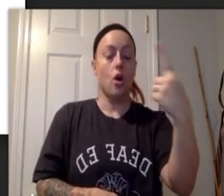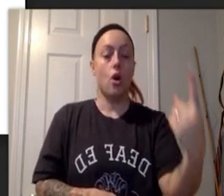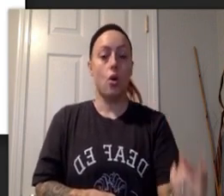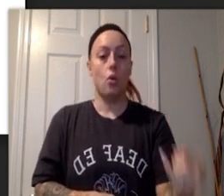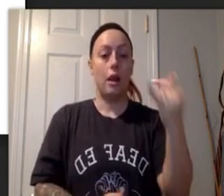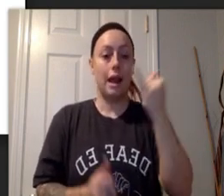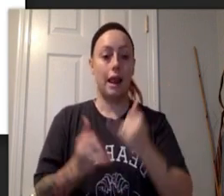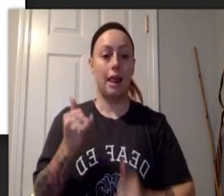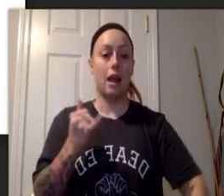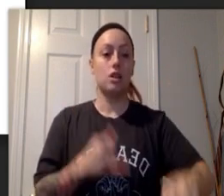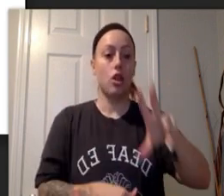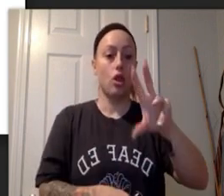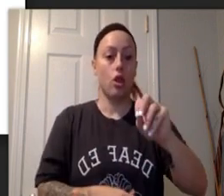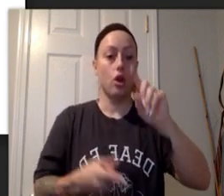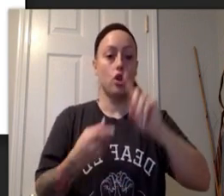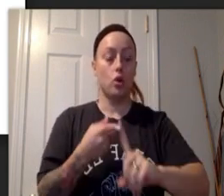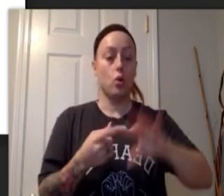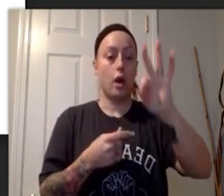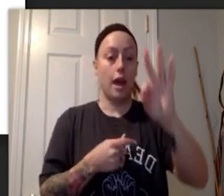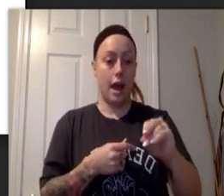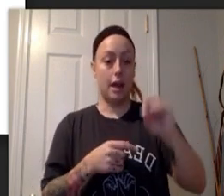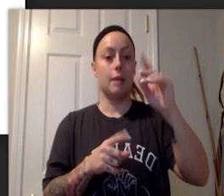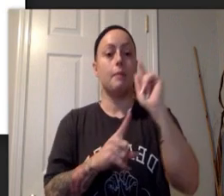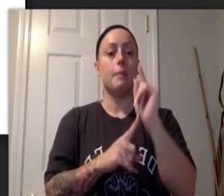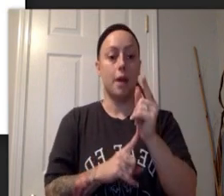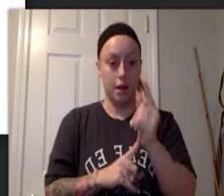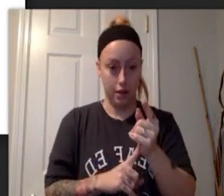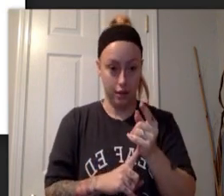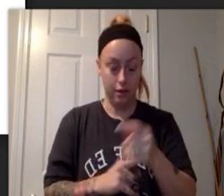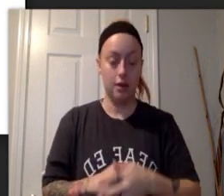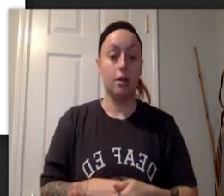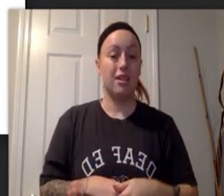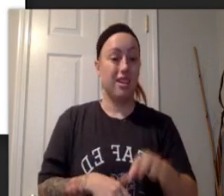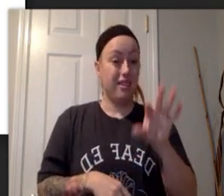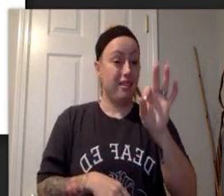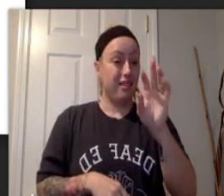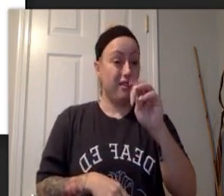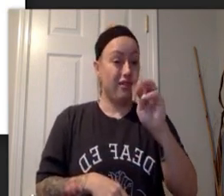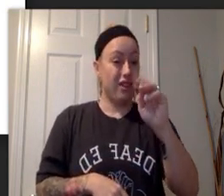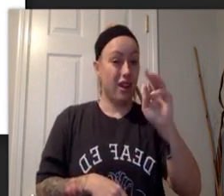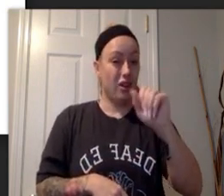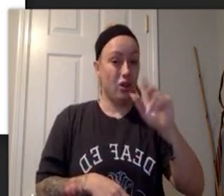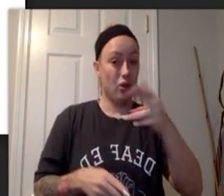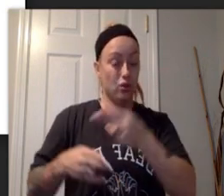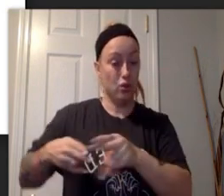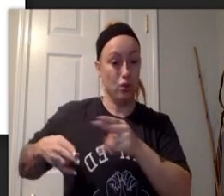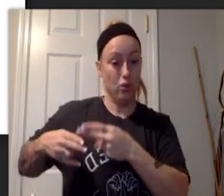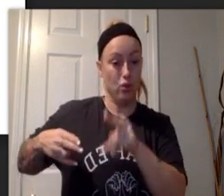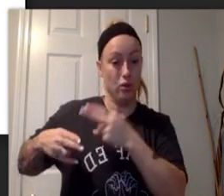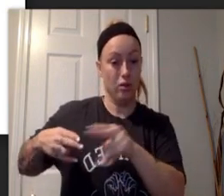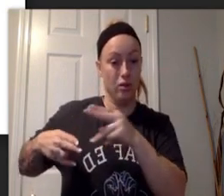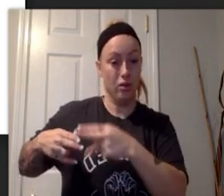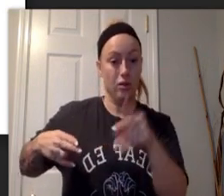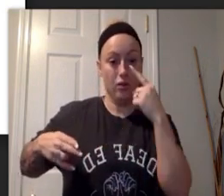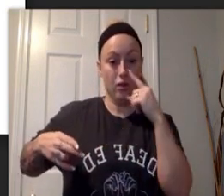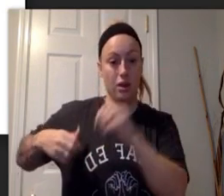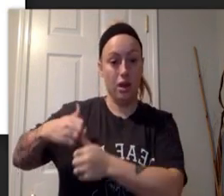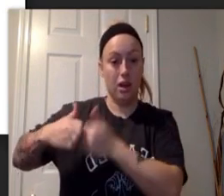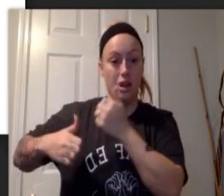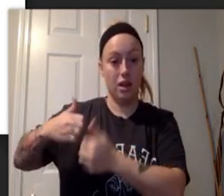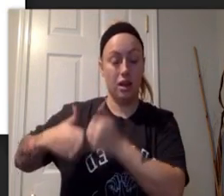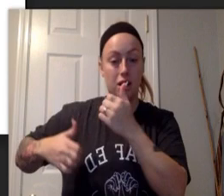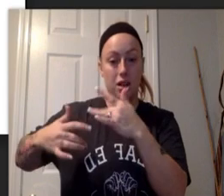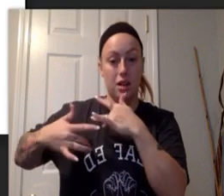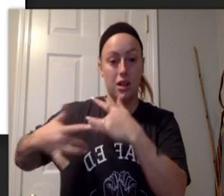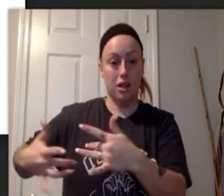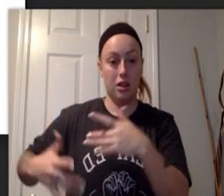as you can see, other opioids last a lot longer, while fentanyl has a rather short duration of action. That's per dose. And most people are going to